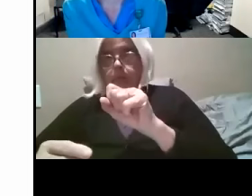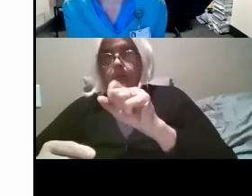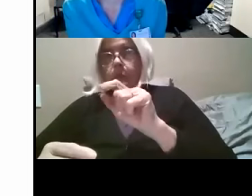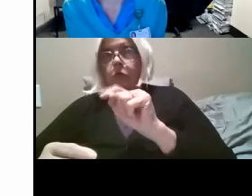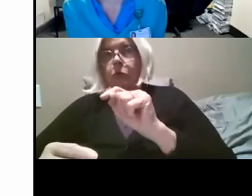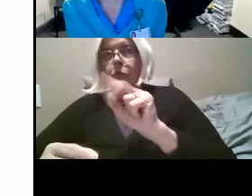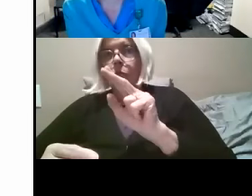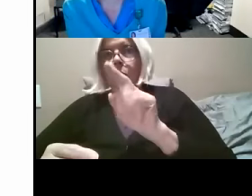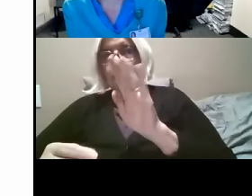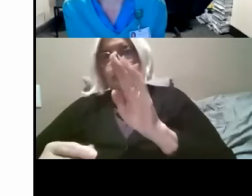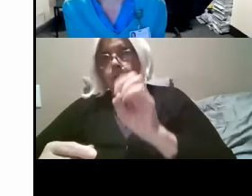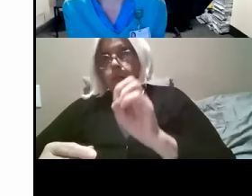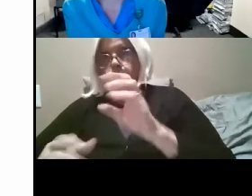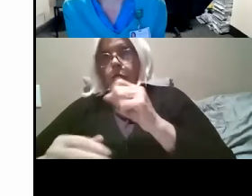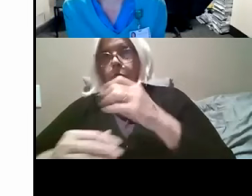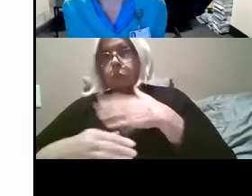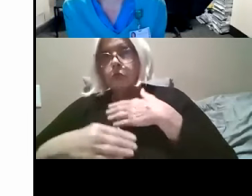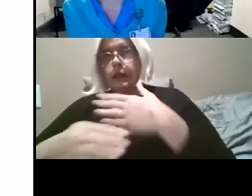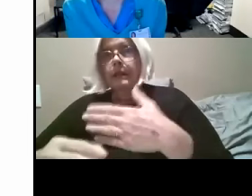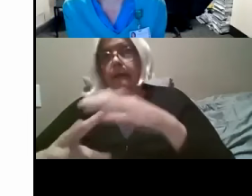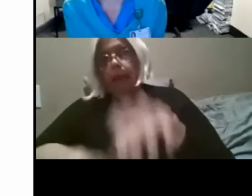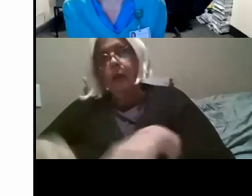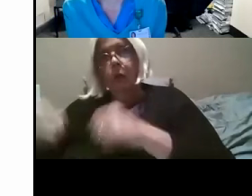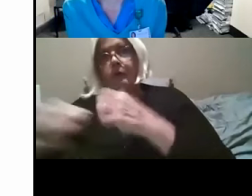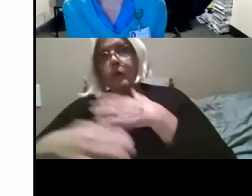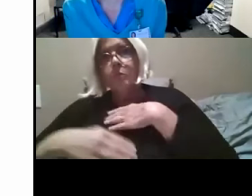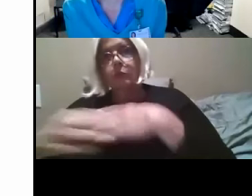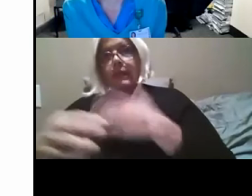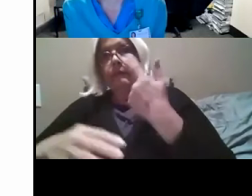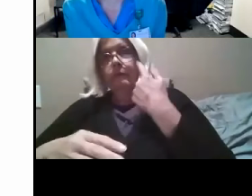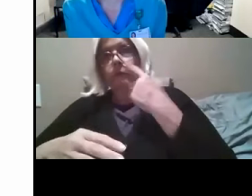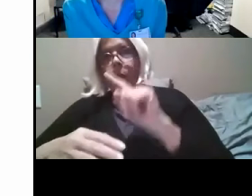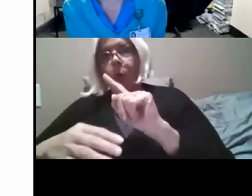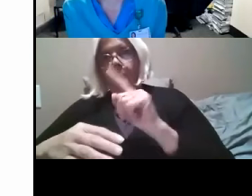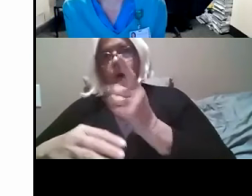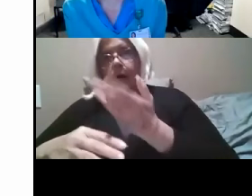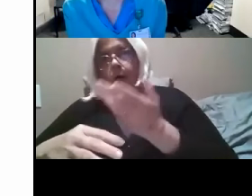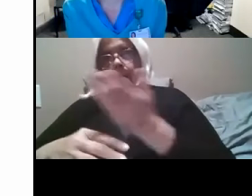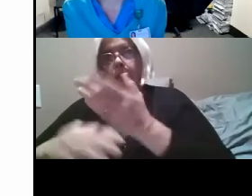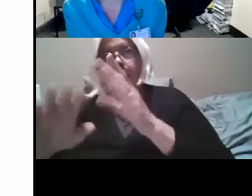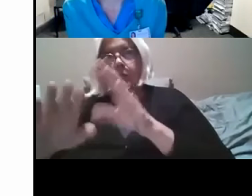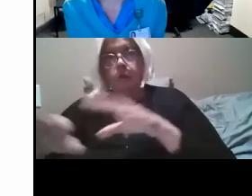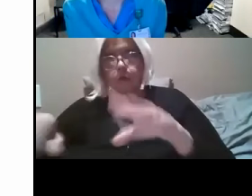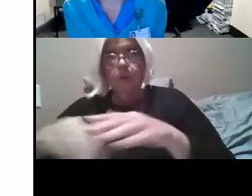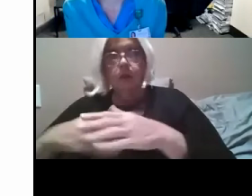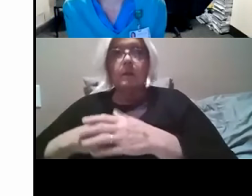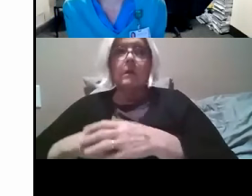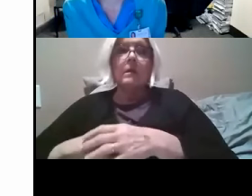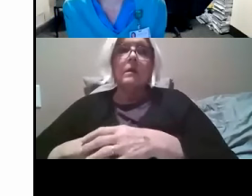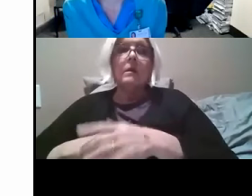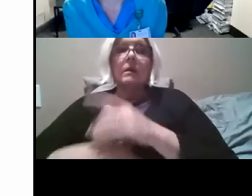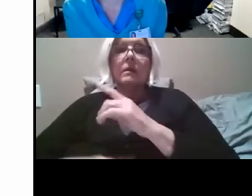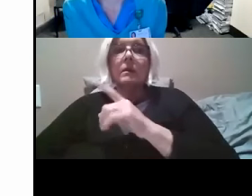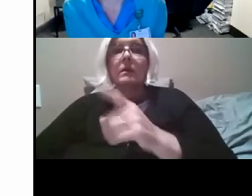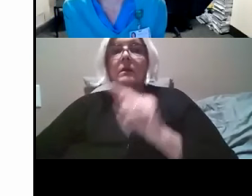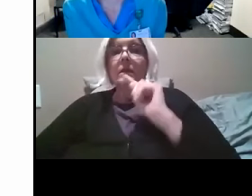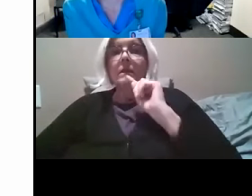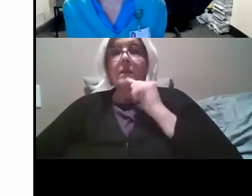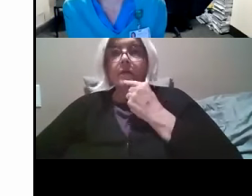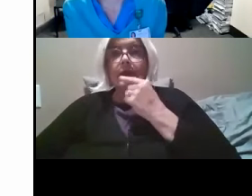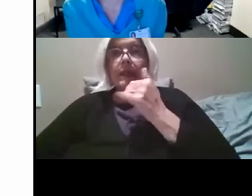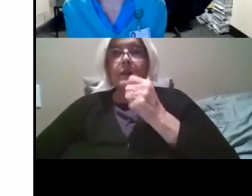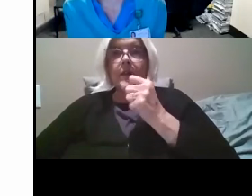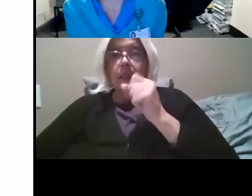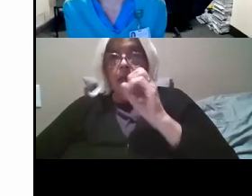severe cases are really nationally right now amongst unvaccinated adolescents. They are 10 times more likely to